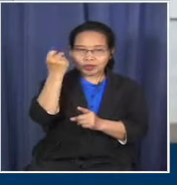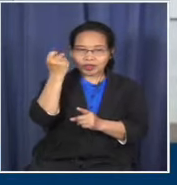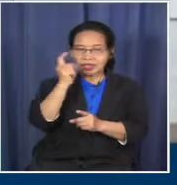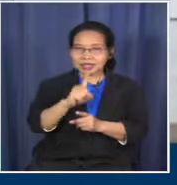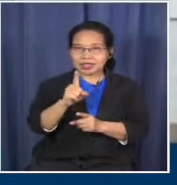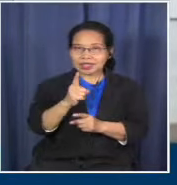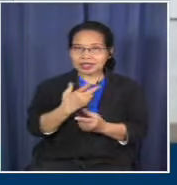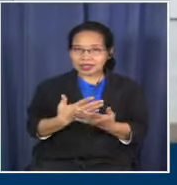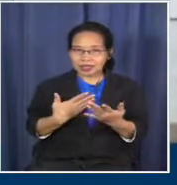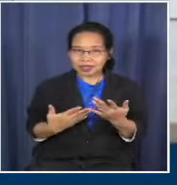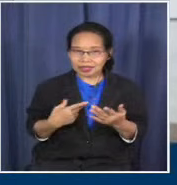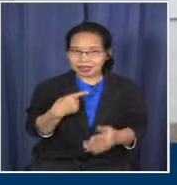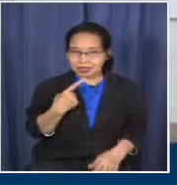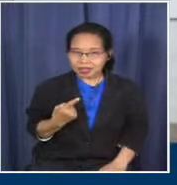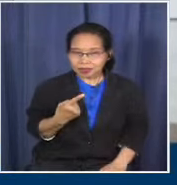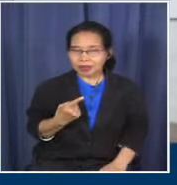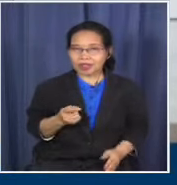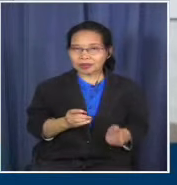truth.